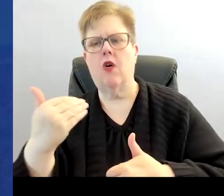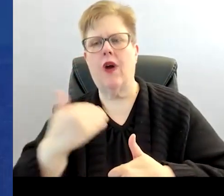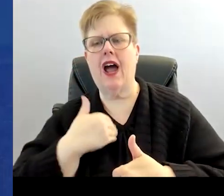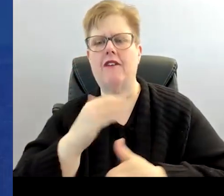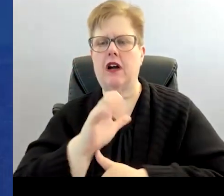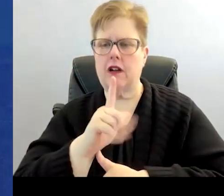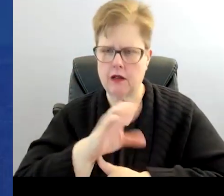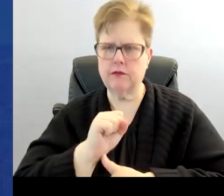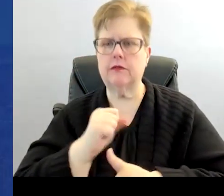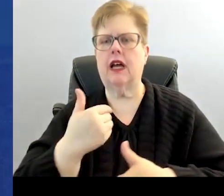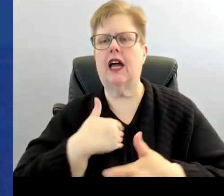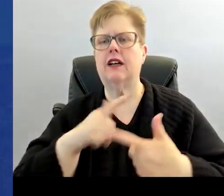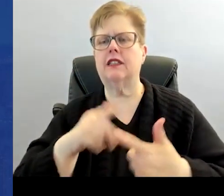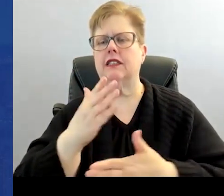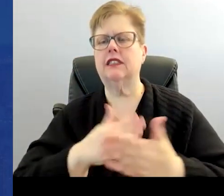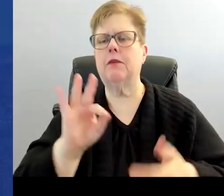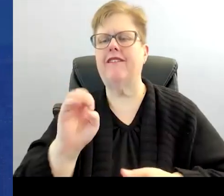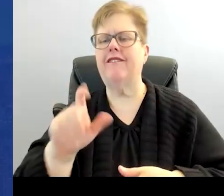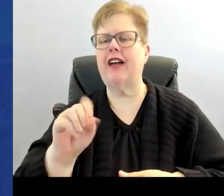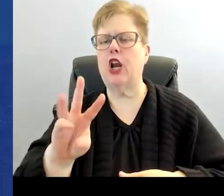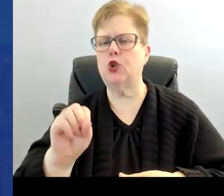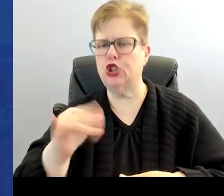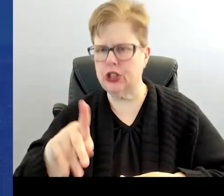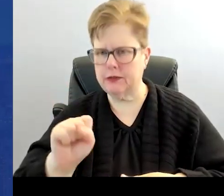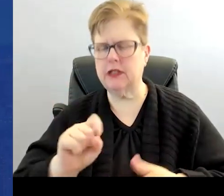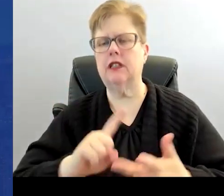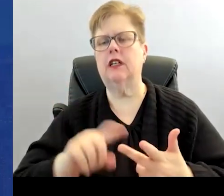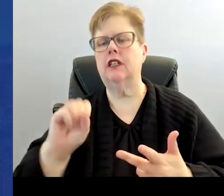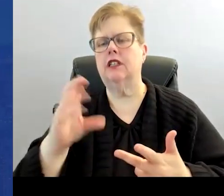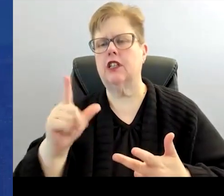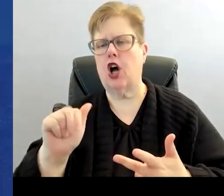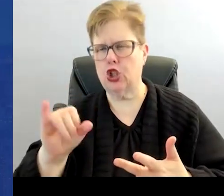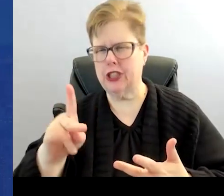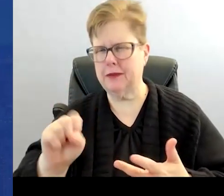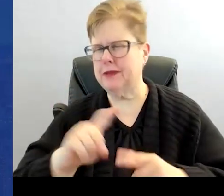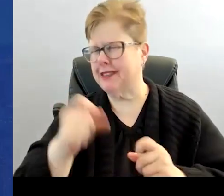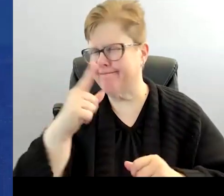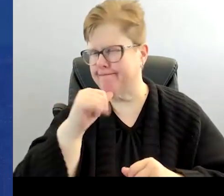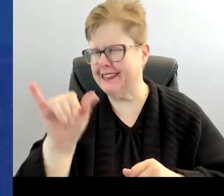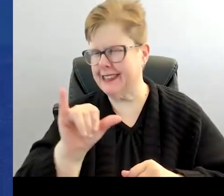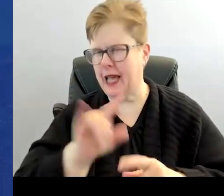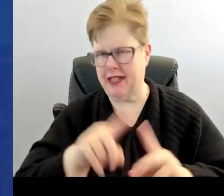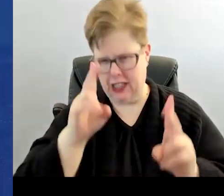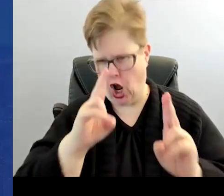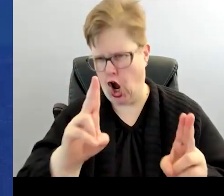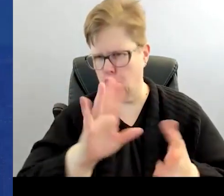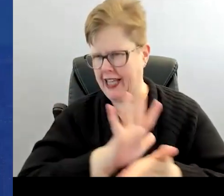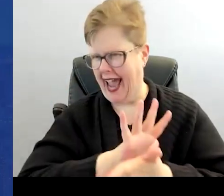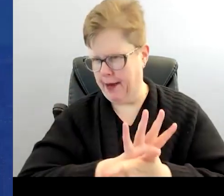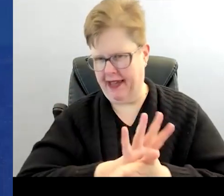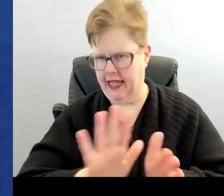and we have some fellowships and scholarships. Those aren't quite the same as honors